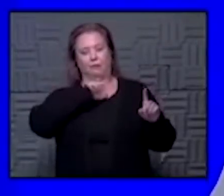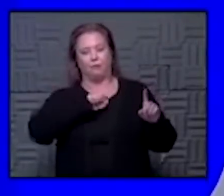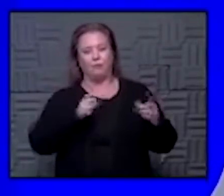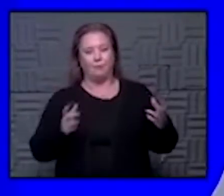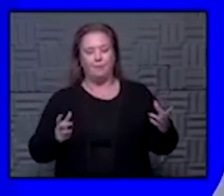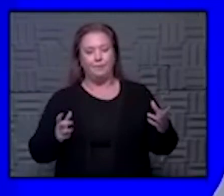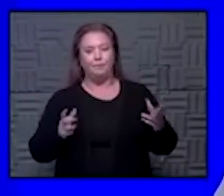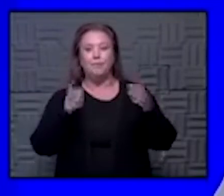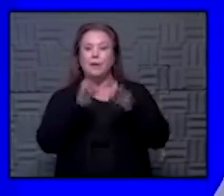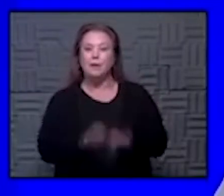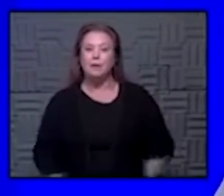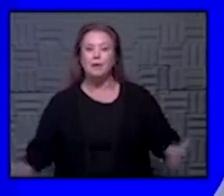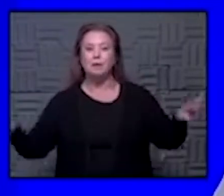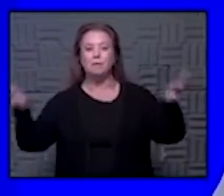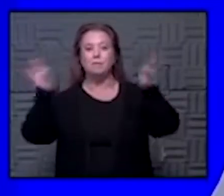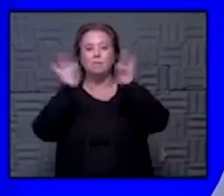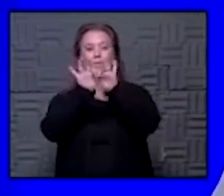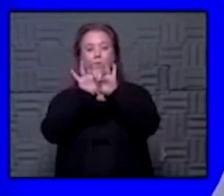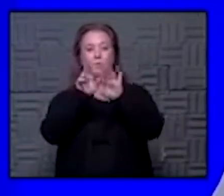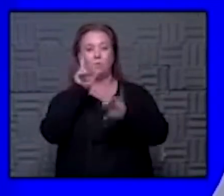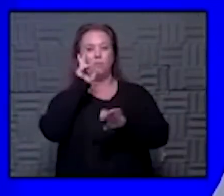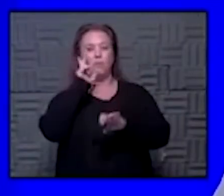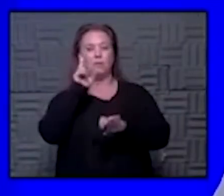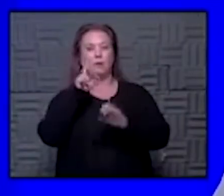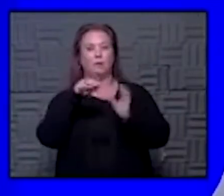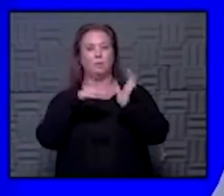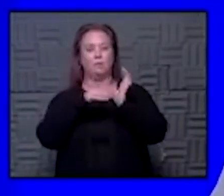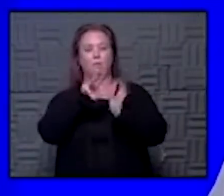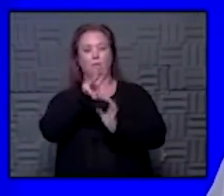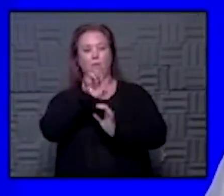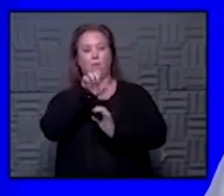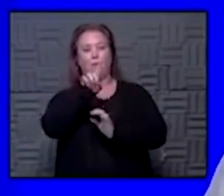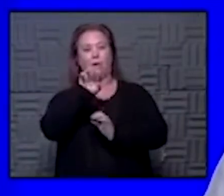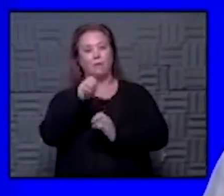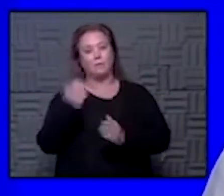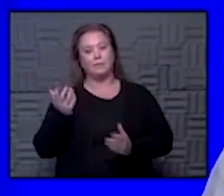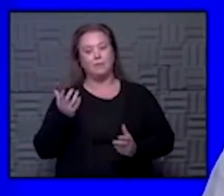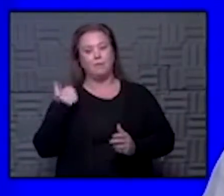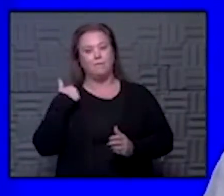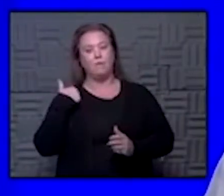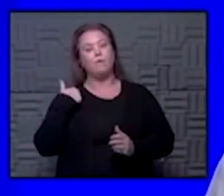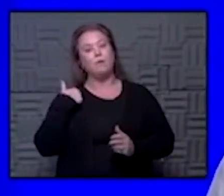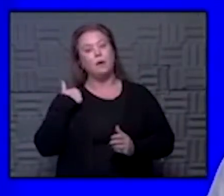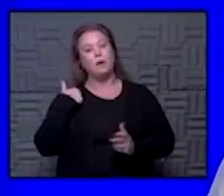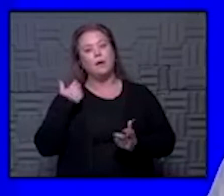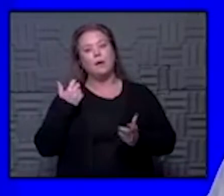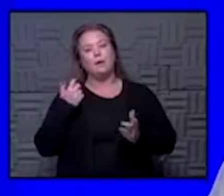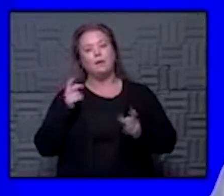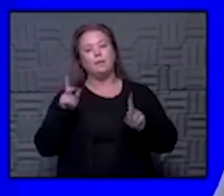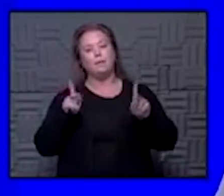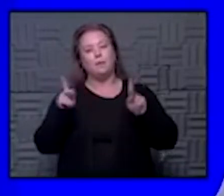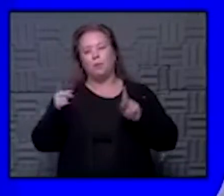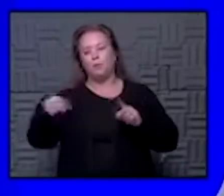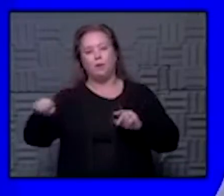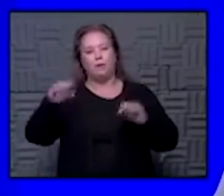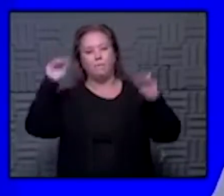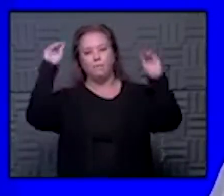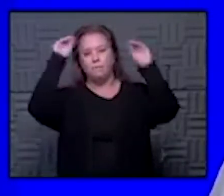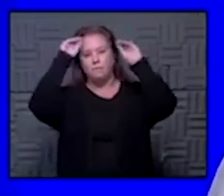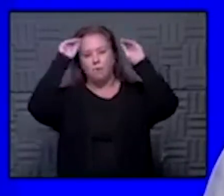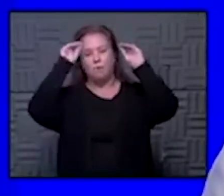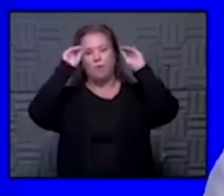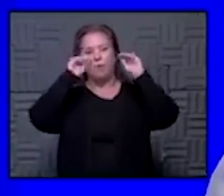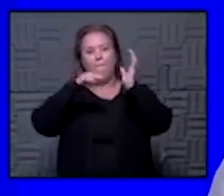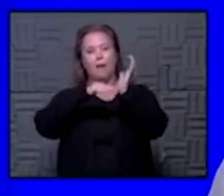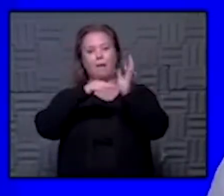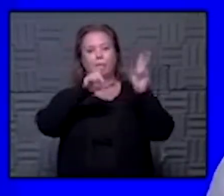but also more importantly that we saw the last time Dr. Wild was on, the amount of people who have no other known medical problems has